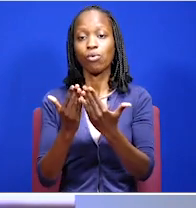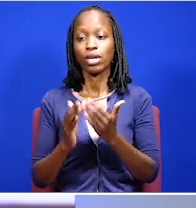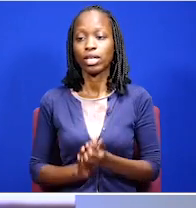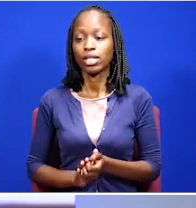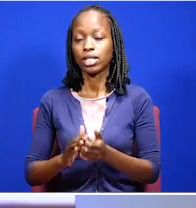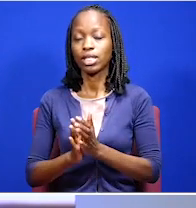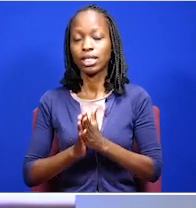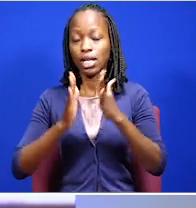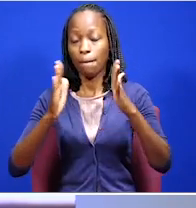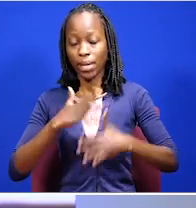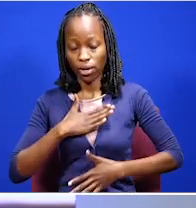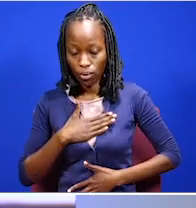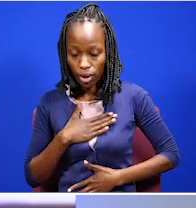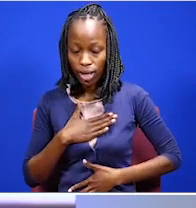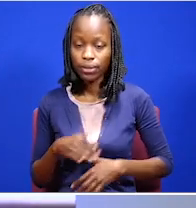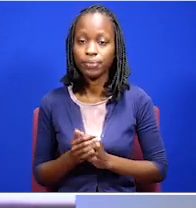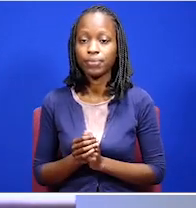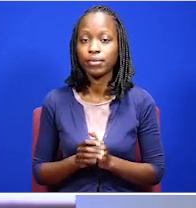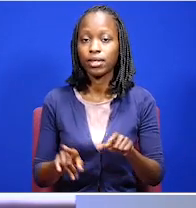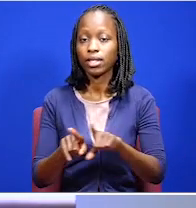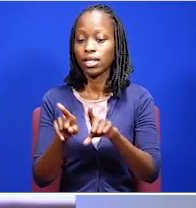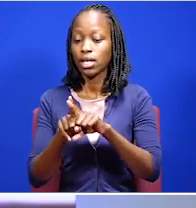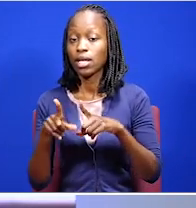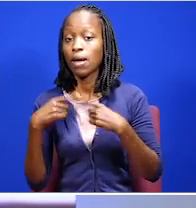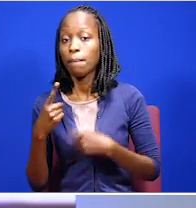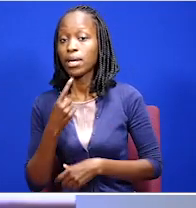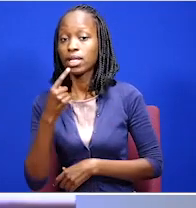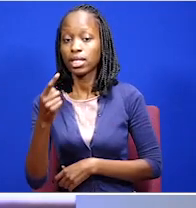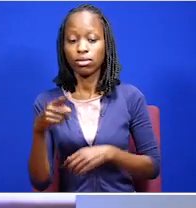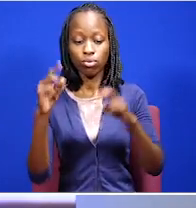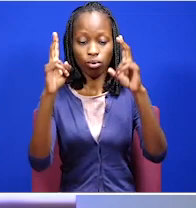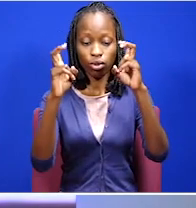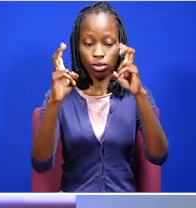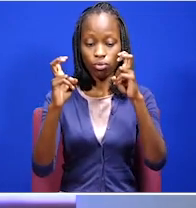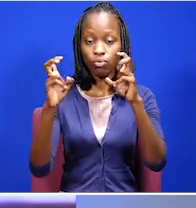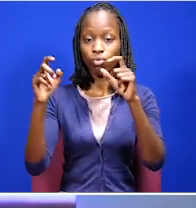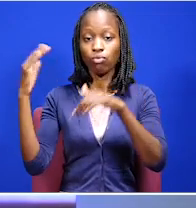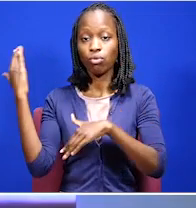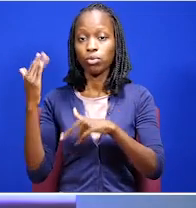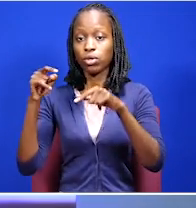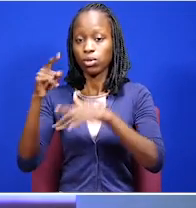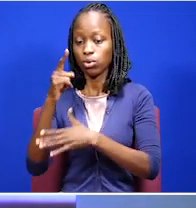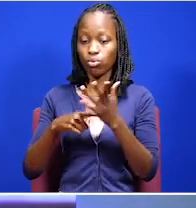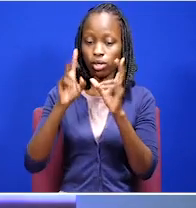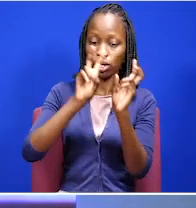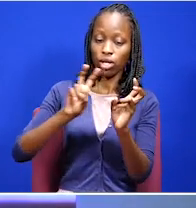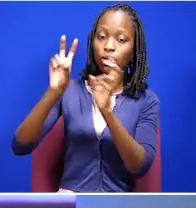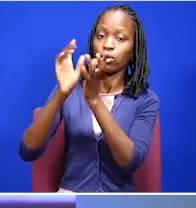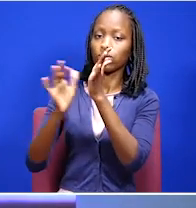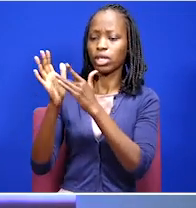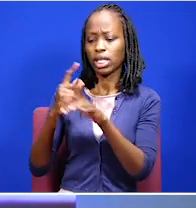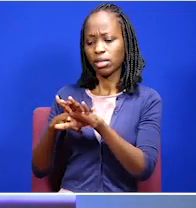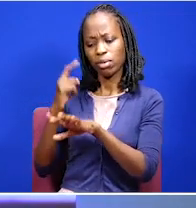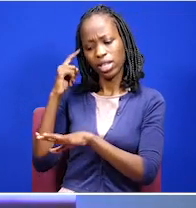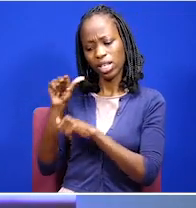is a real great joy. And like Reverend has said, the topic is looking to Jesus. And as I was thinking